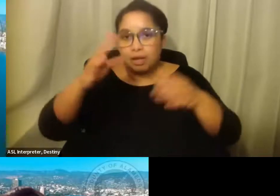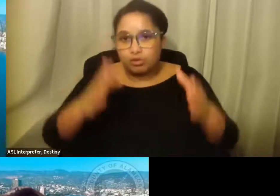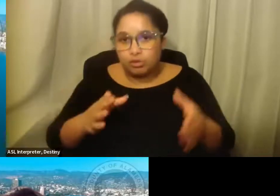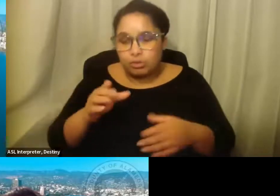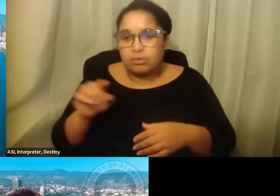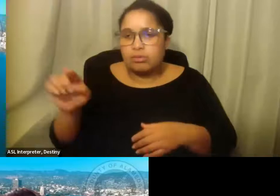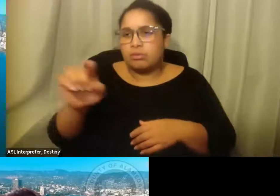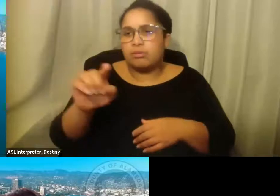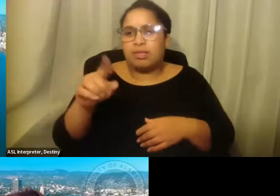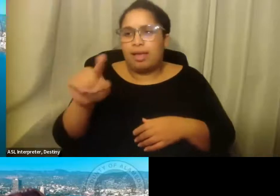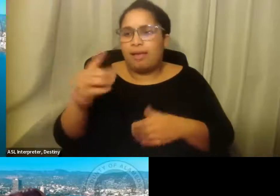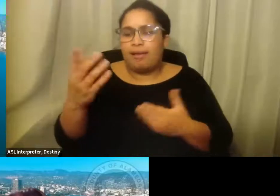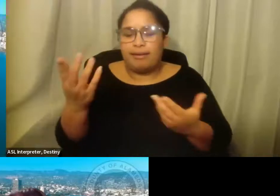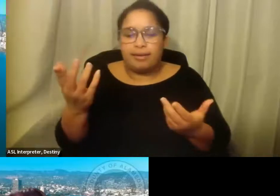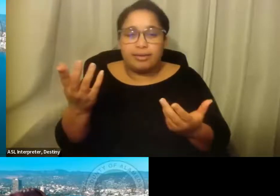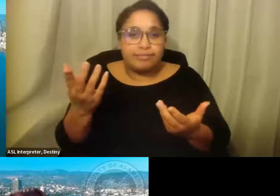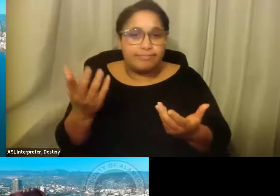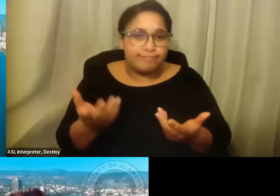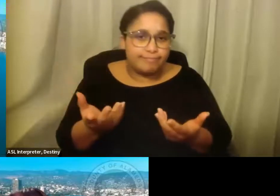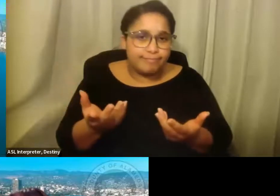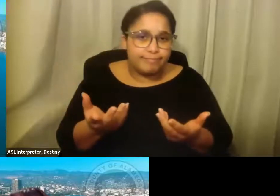now, they are